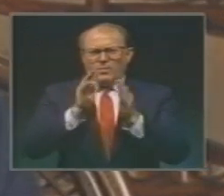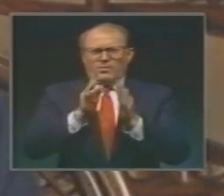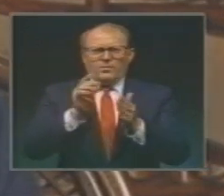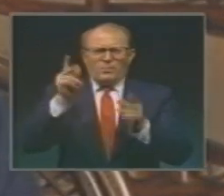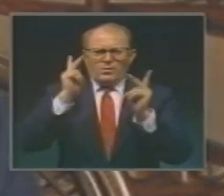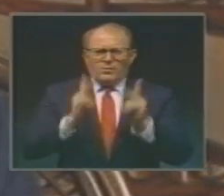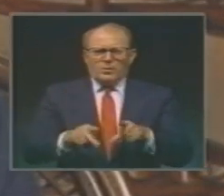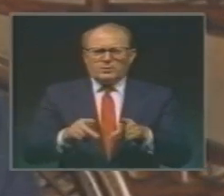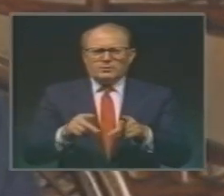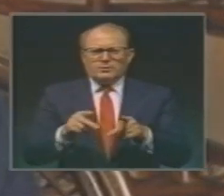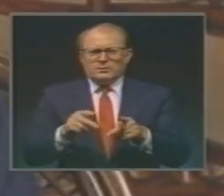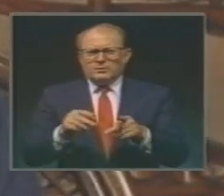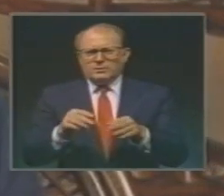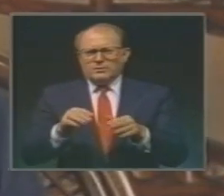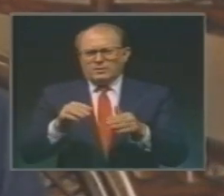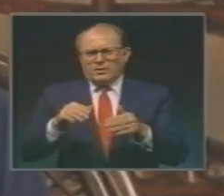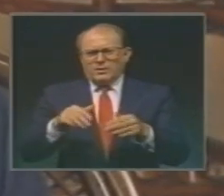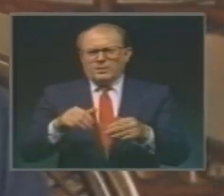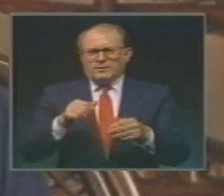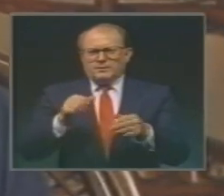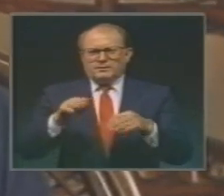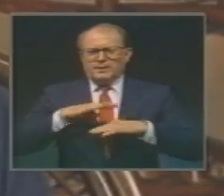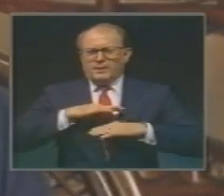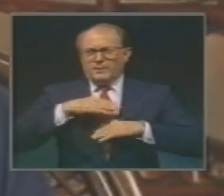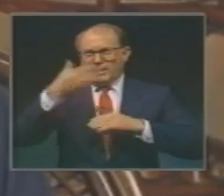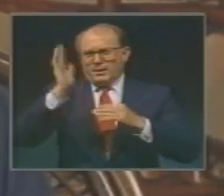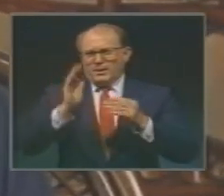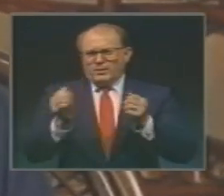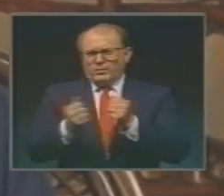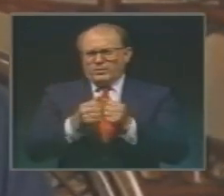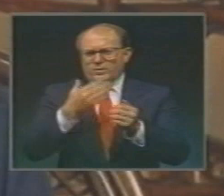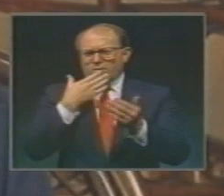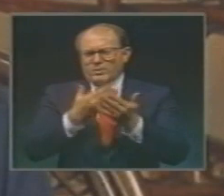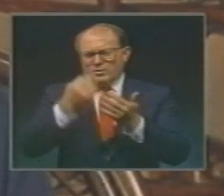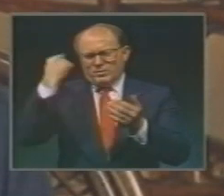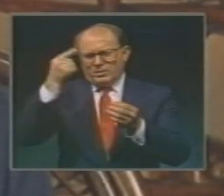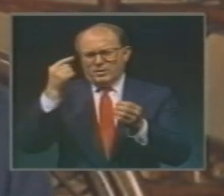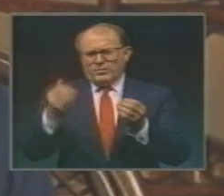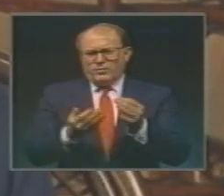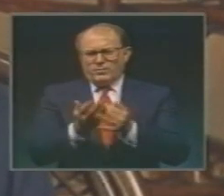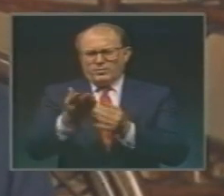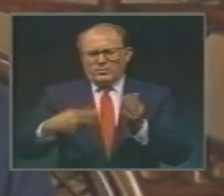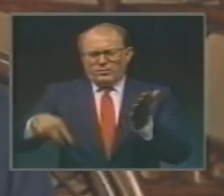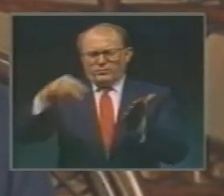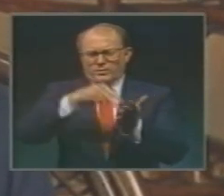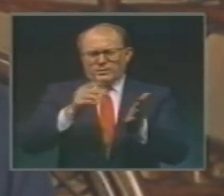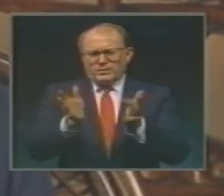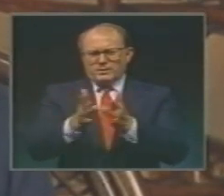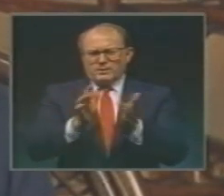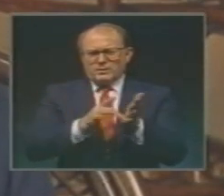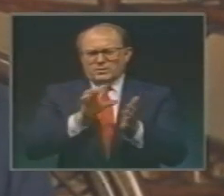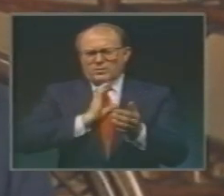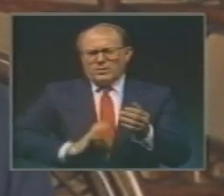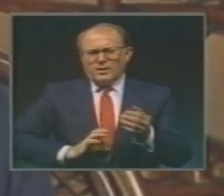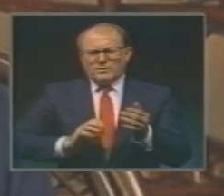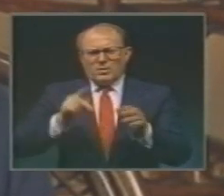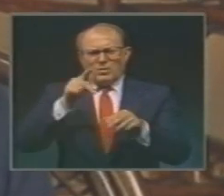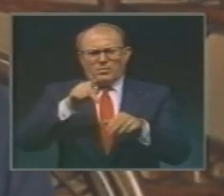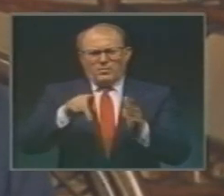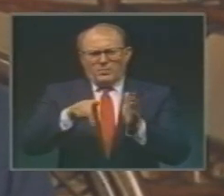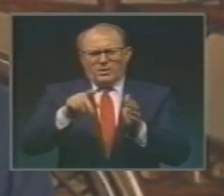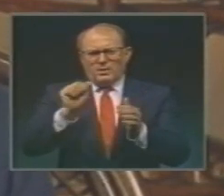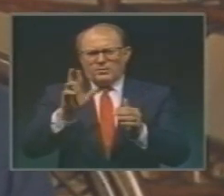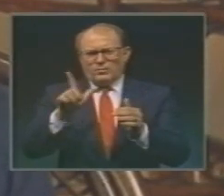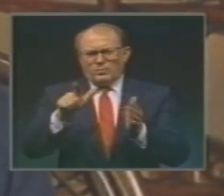God for a good conscience by the resurrection of Jesus Christ. Paul says, if you don't believe in the resurrection of